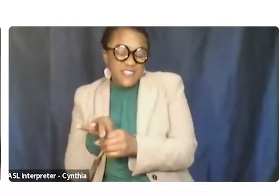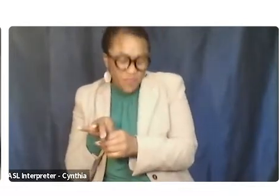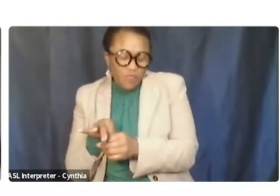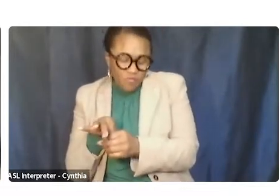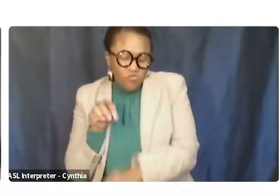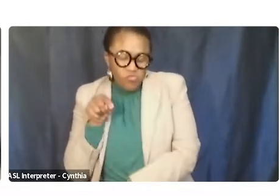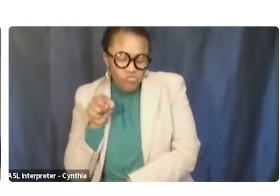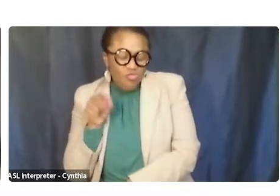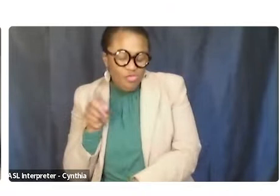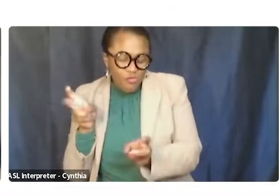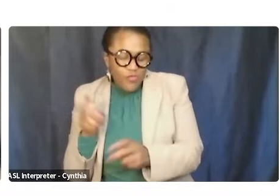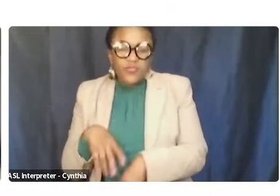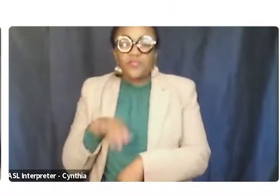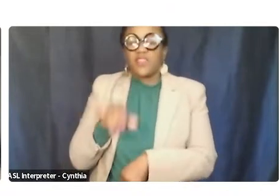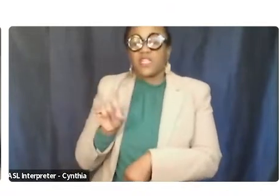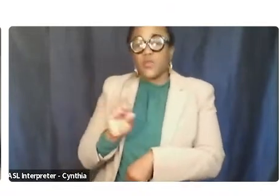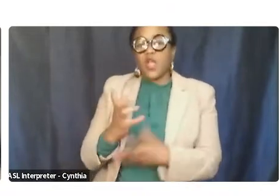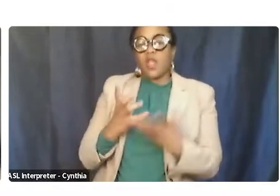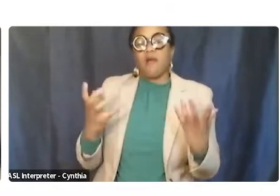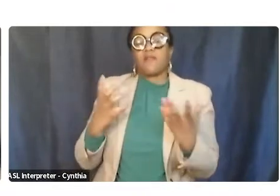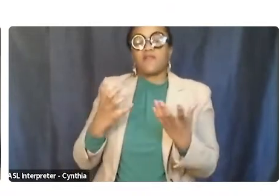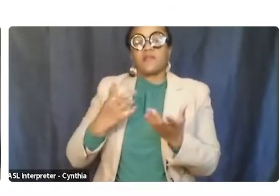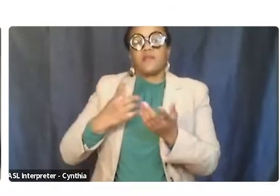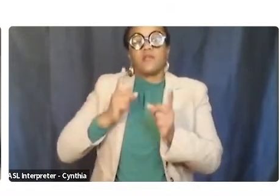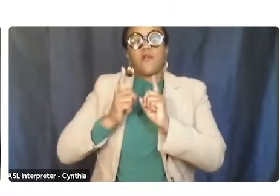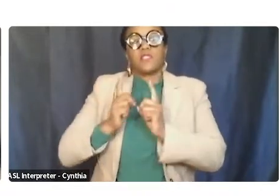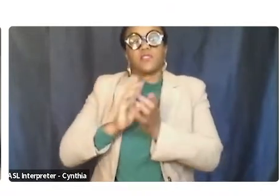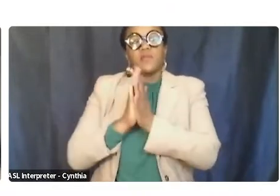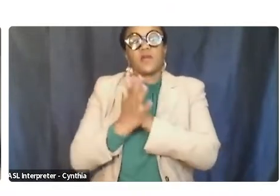And this is where a lot of the conversation gets very,